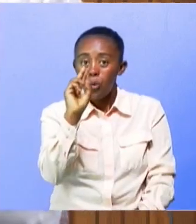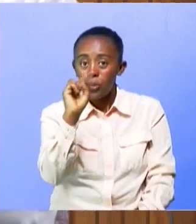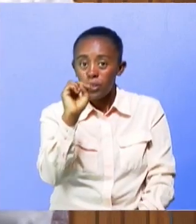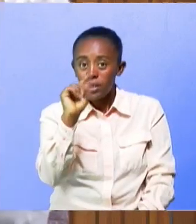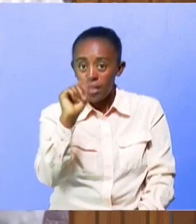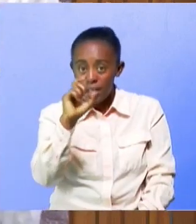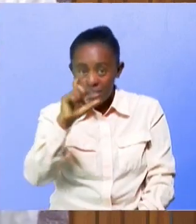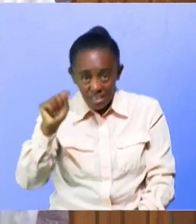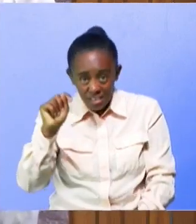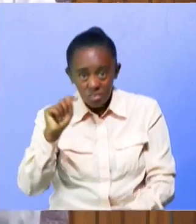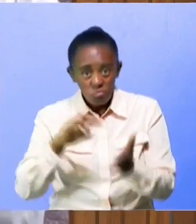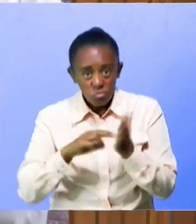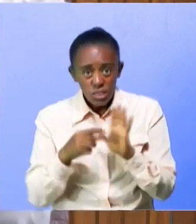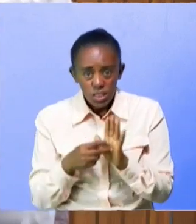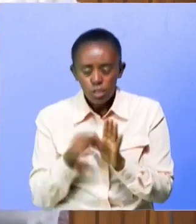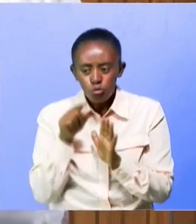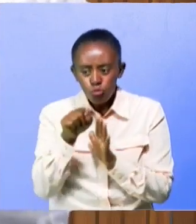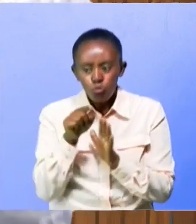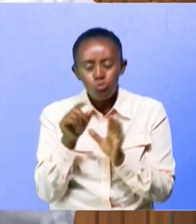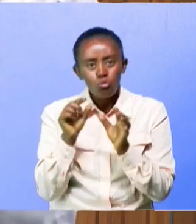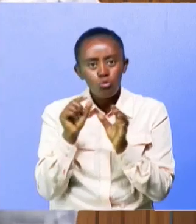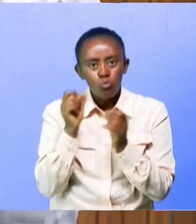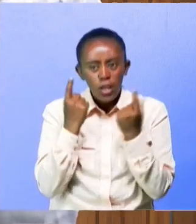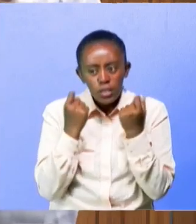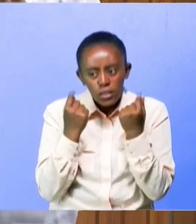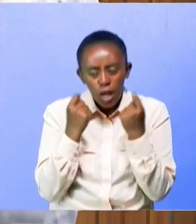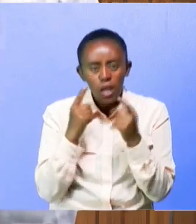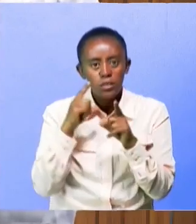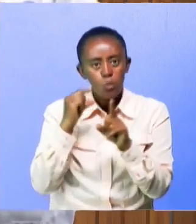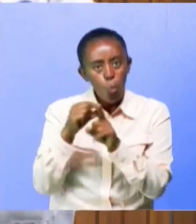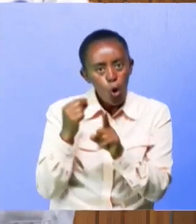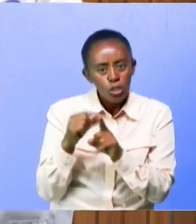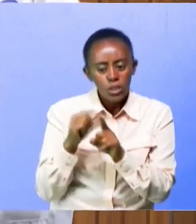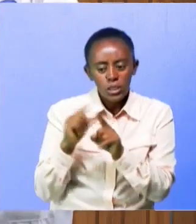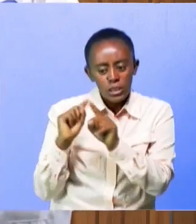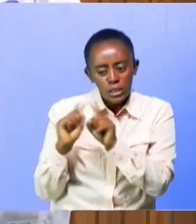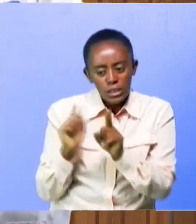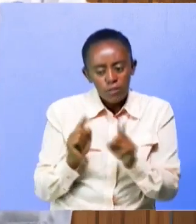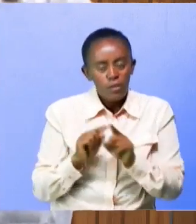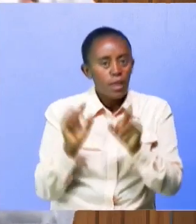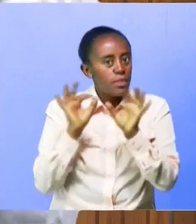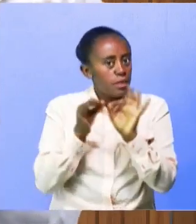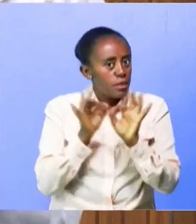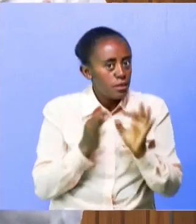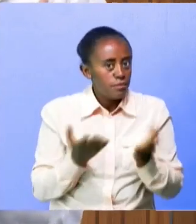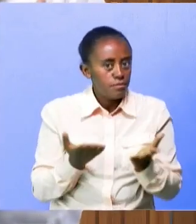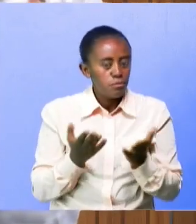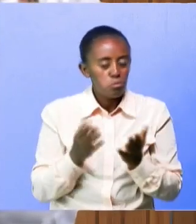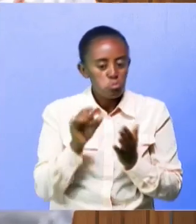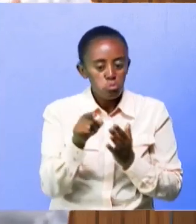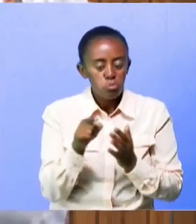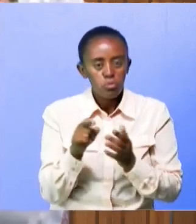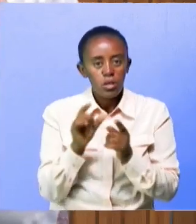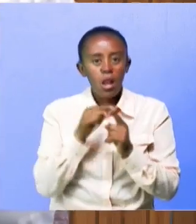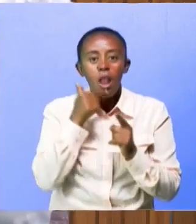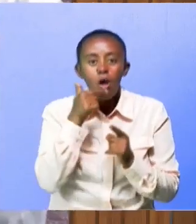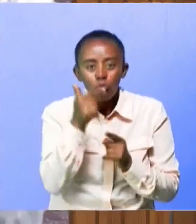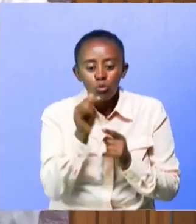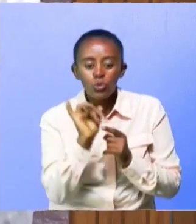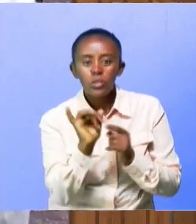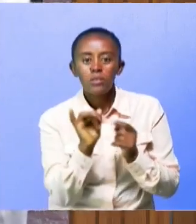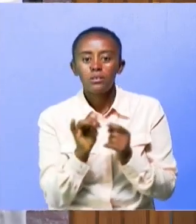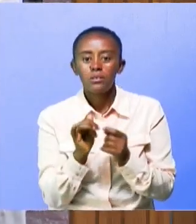that the way how you understand the word is in different ways based on the language use that